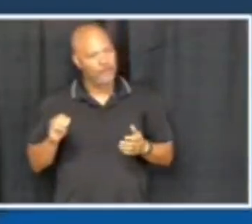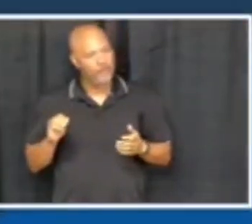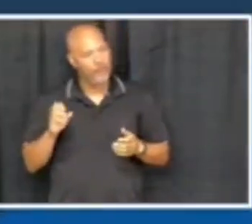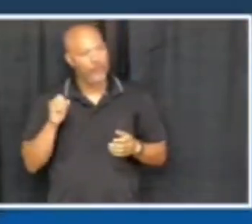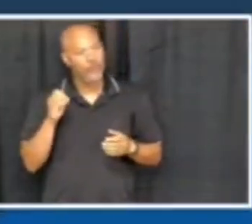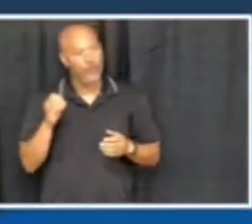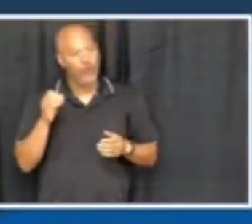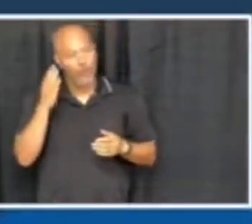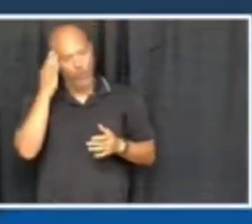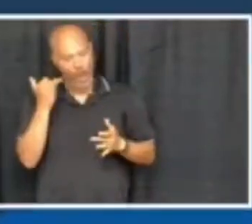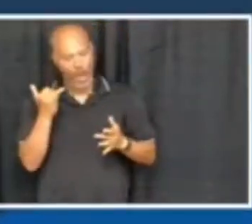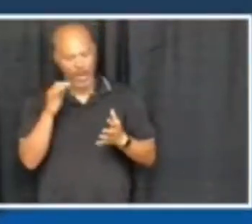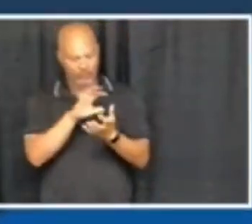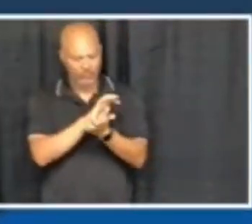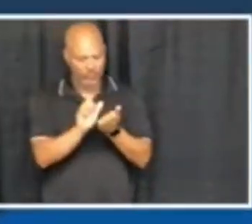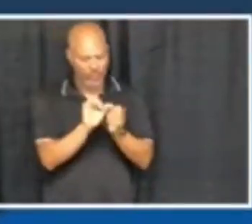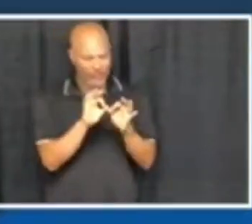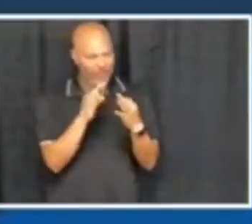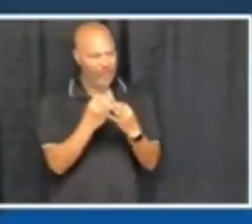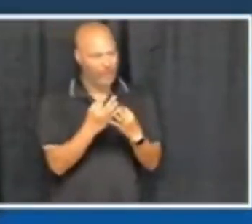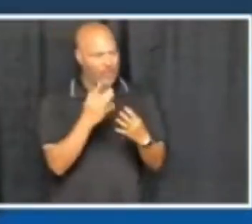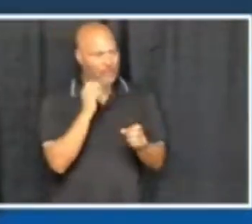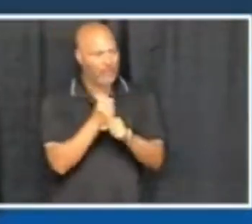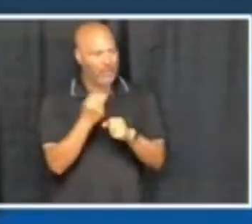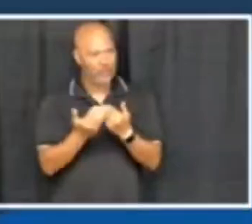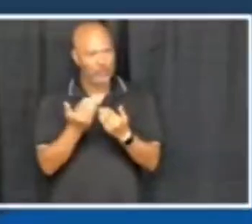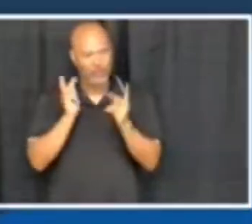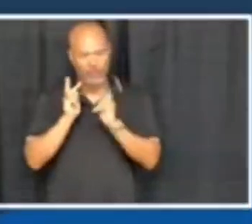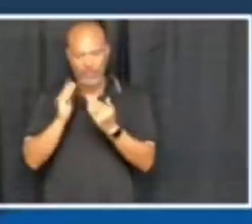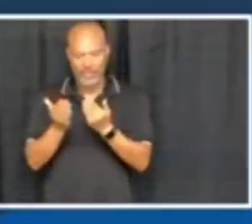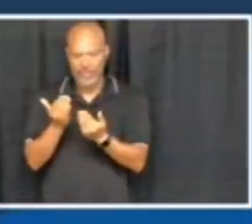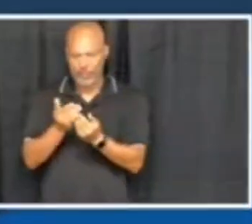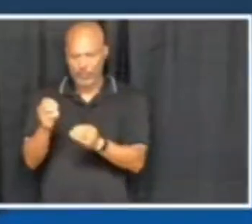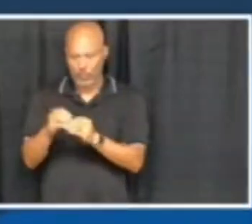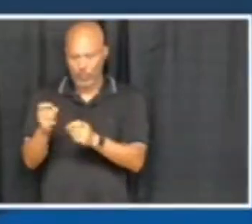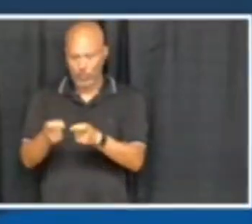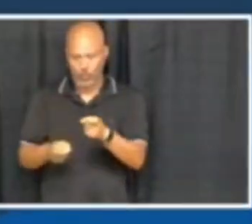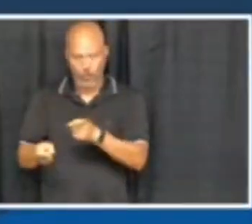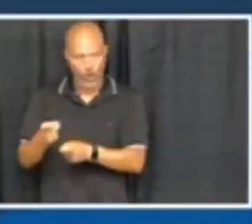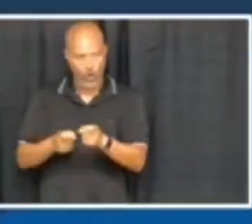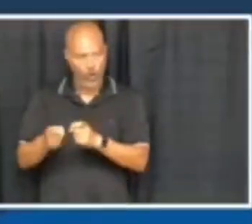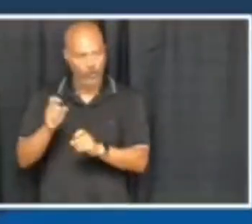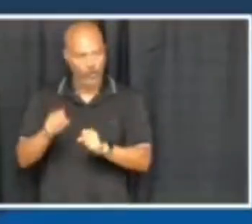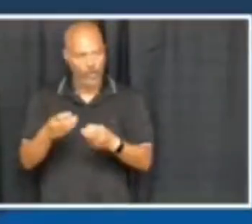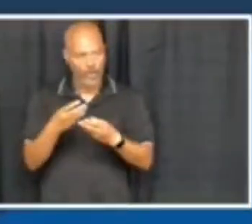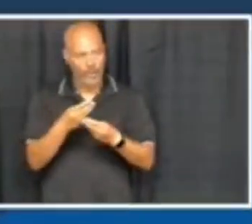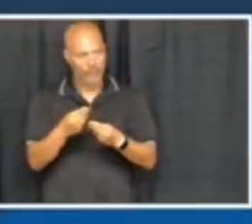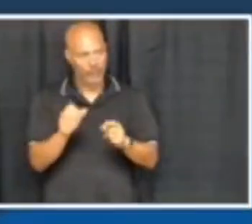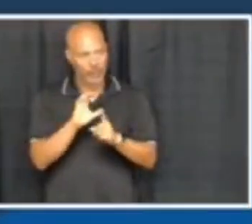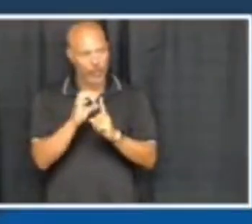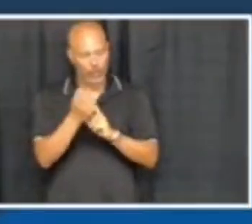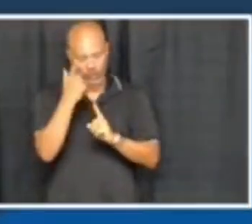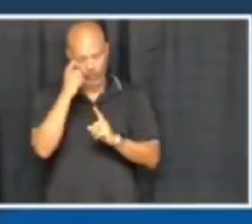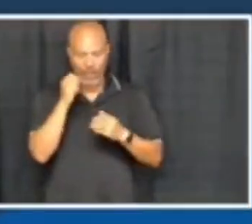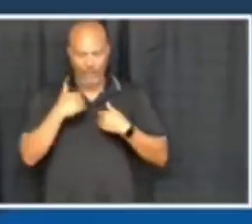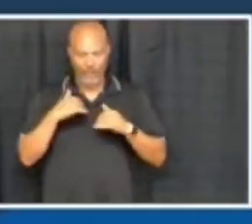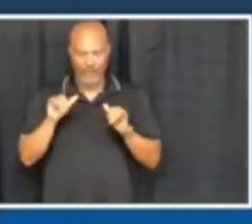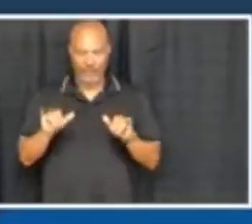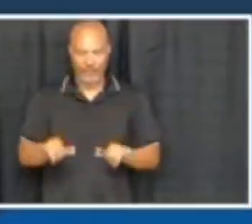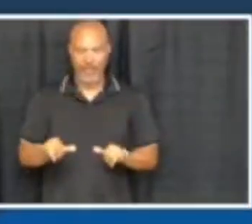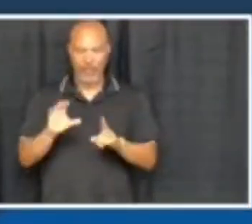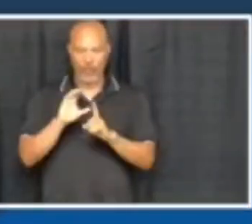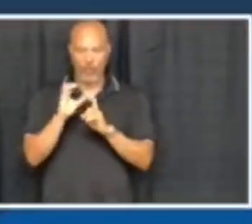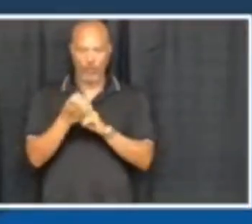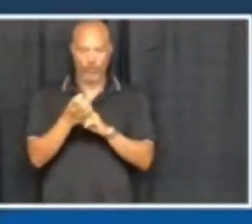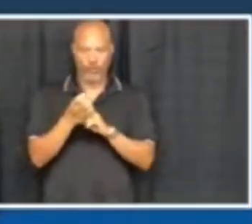So why destroy the family unit? It makes people easier to control. You can dissolve the culture because you don't have that same culture